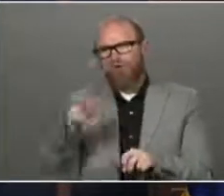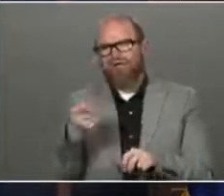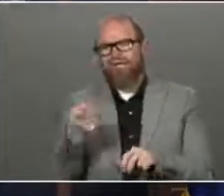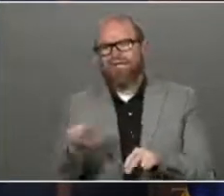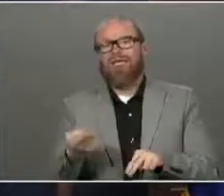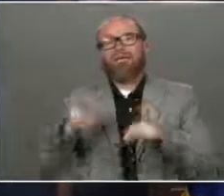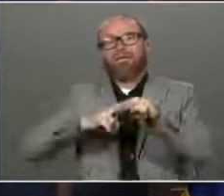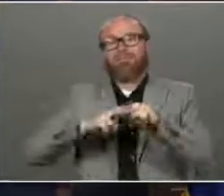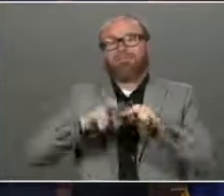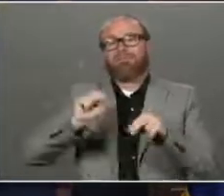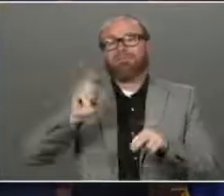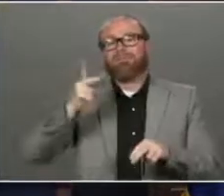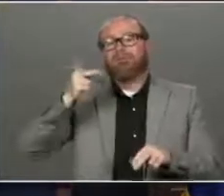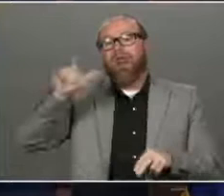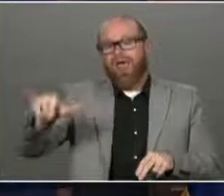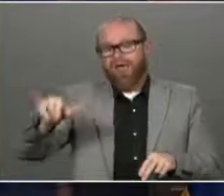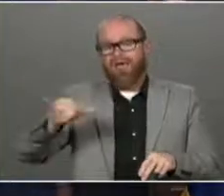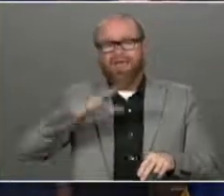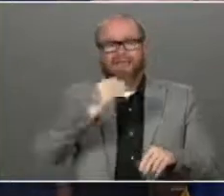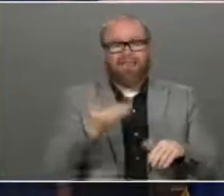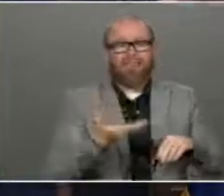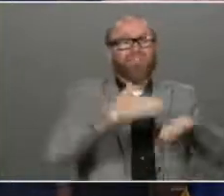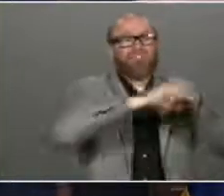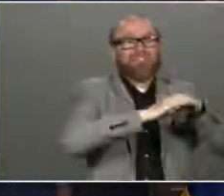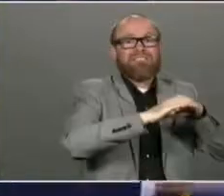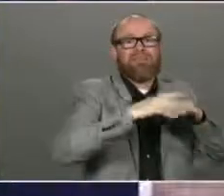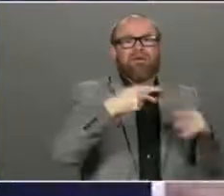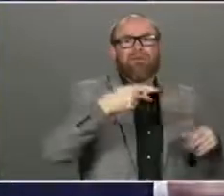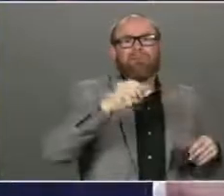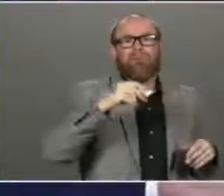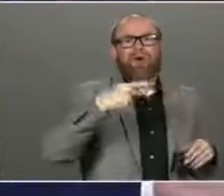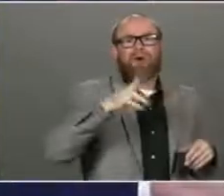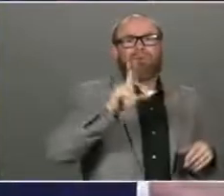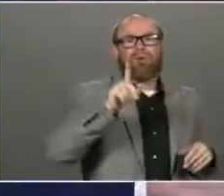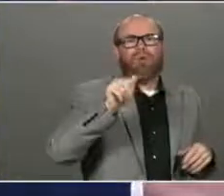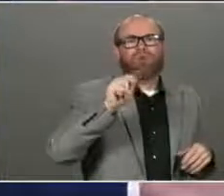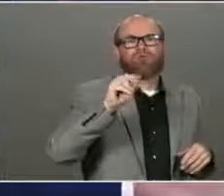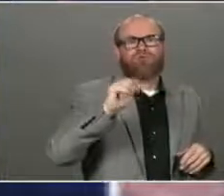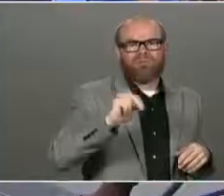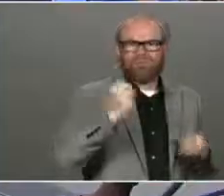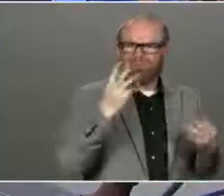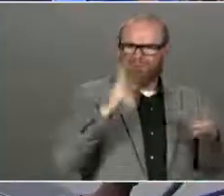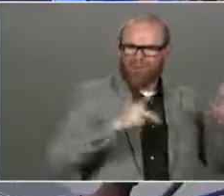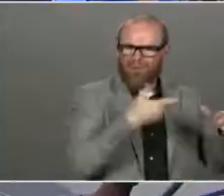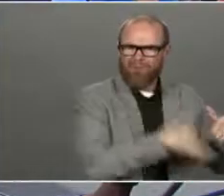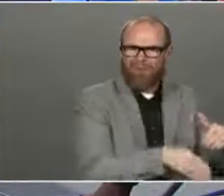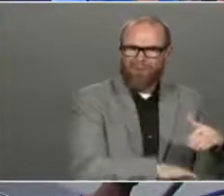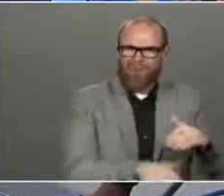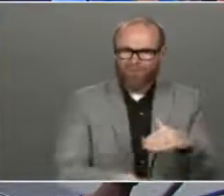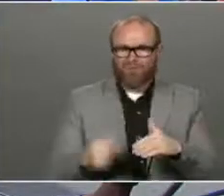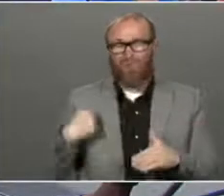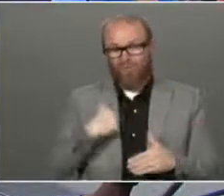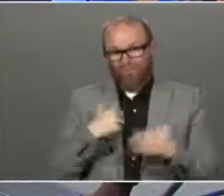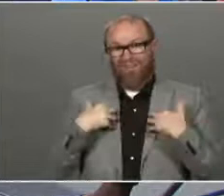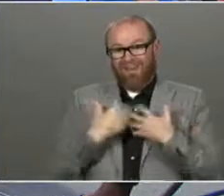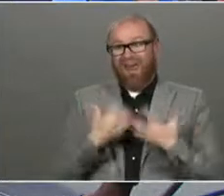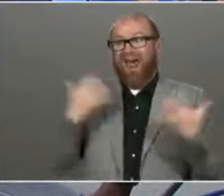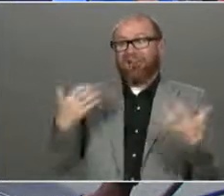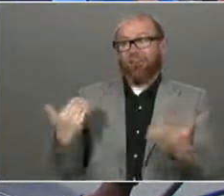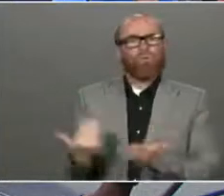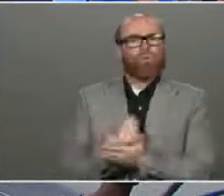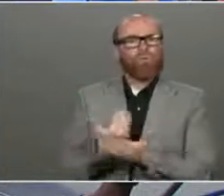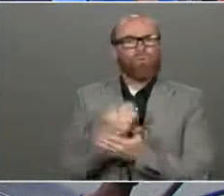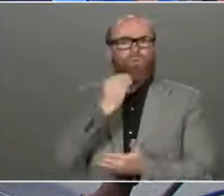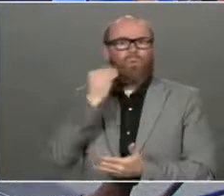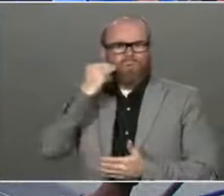supply and the increase in population, and they actually should track pretty close. We've had a lot of new homes built, a lot